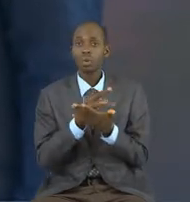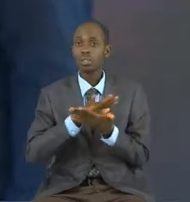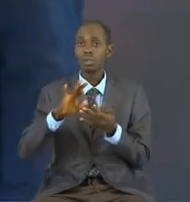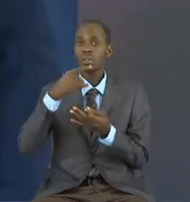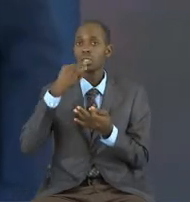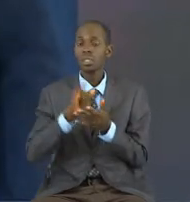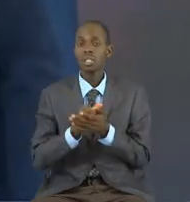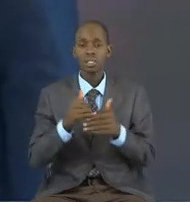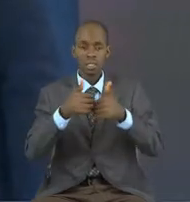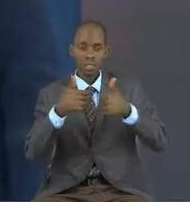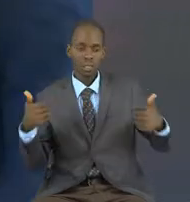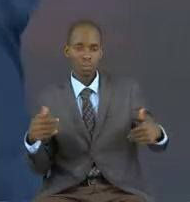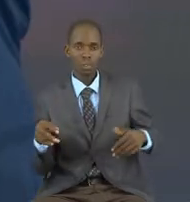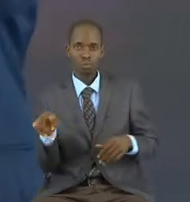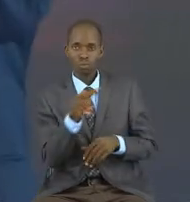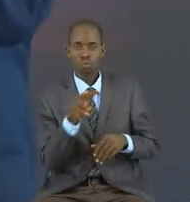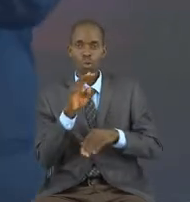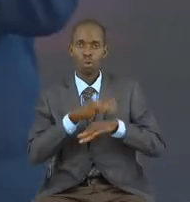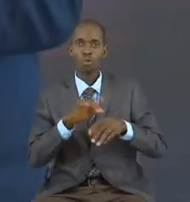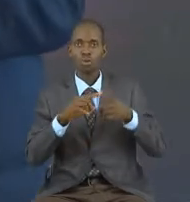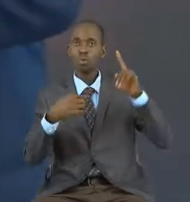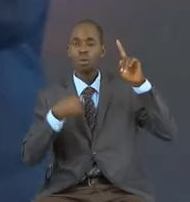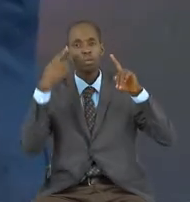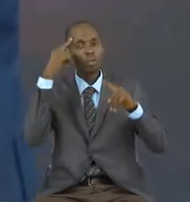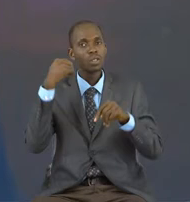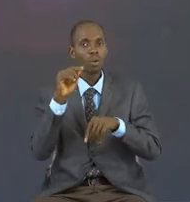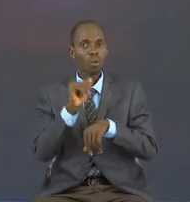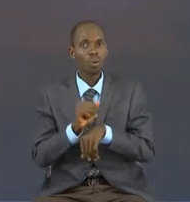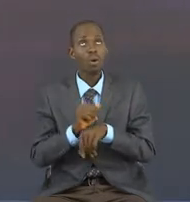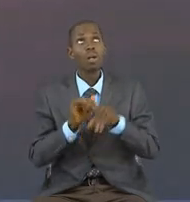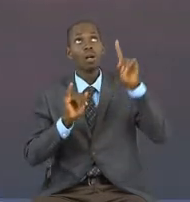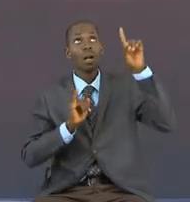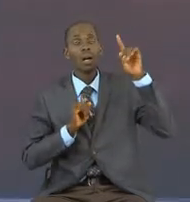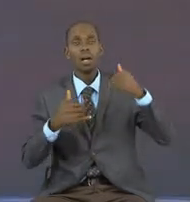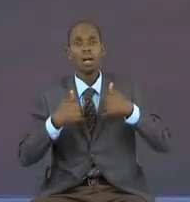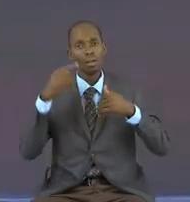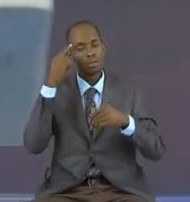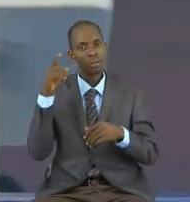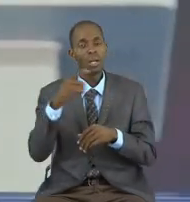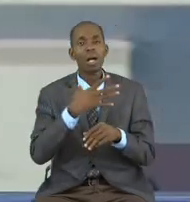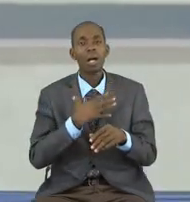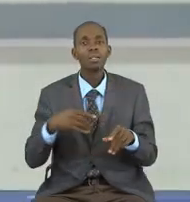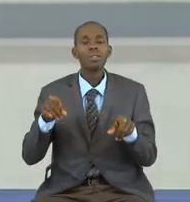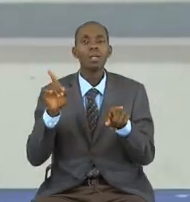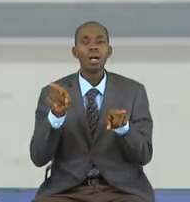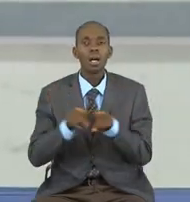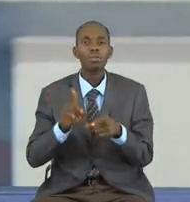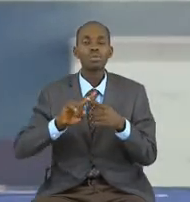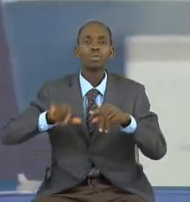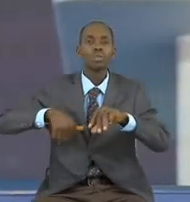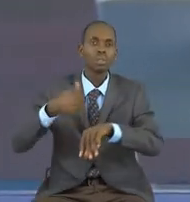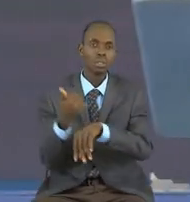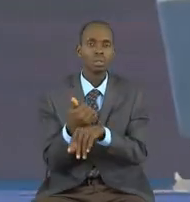work that I have for them. And then as a confirmation, we'll send you forth and